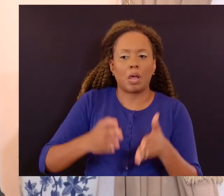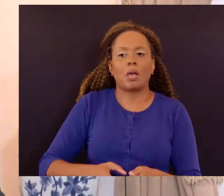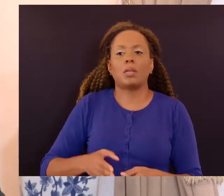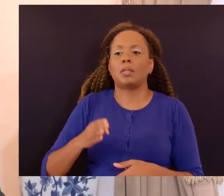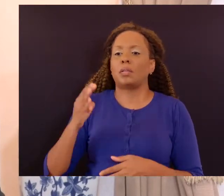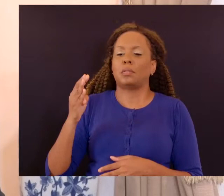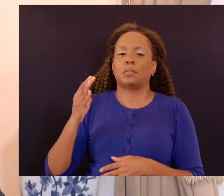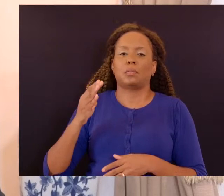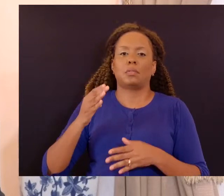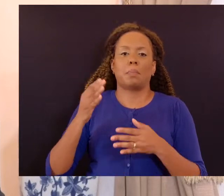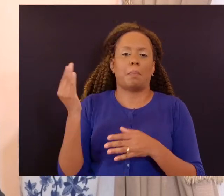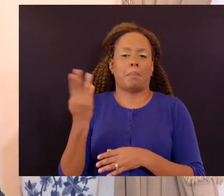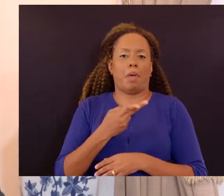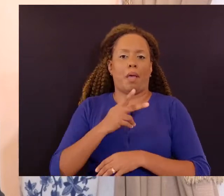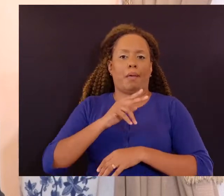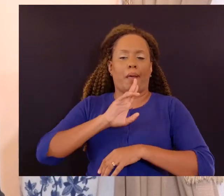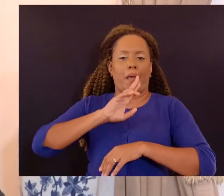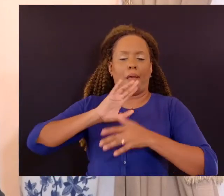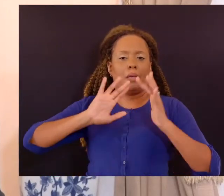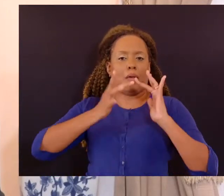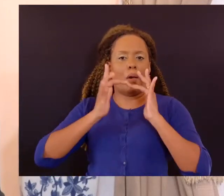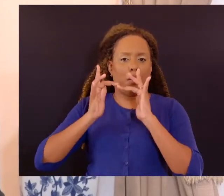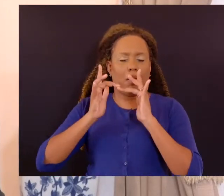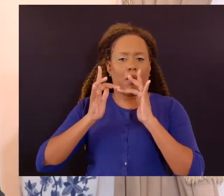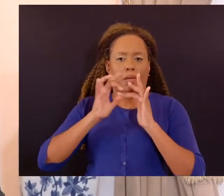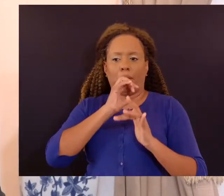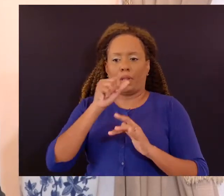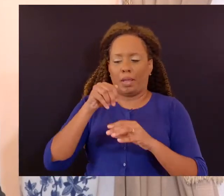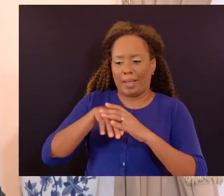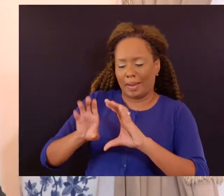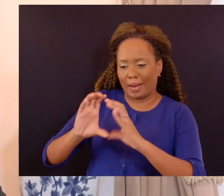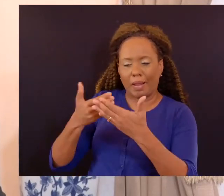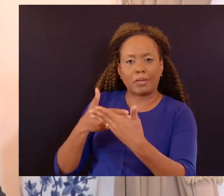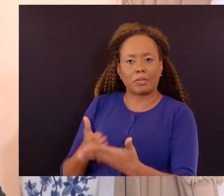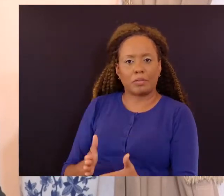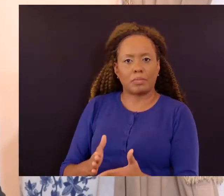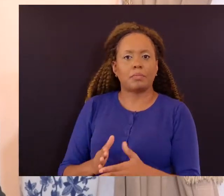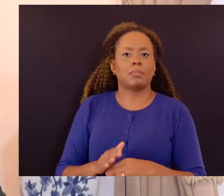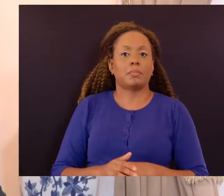await the determination as to it being safe to return to school.